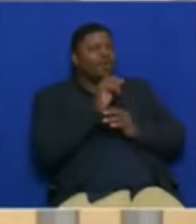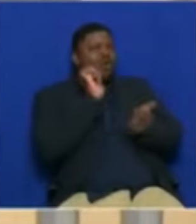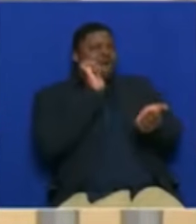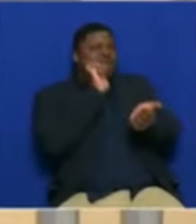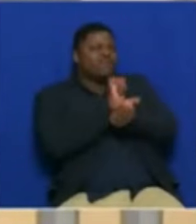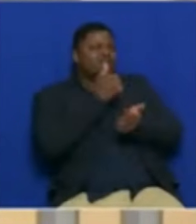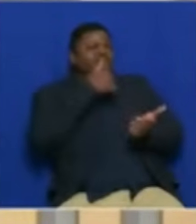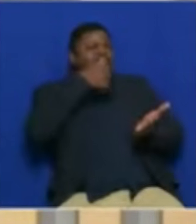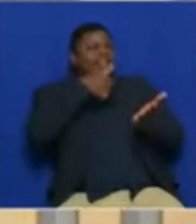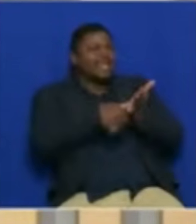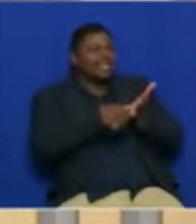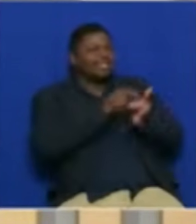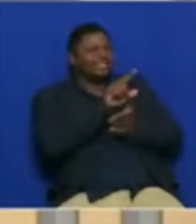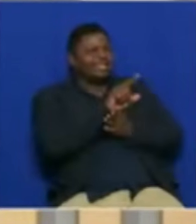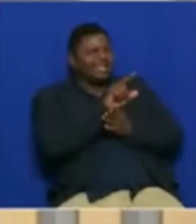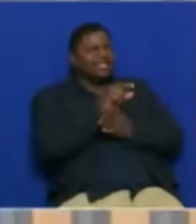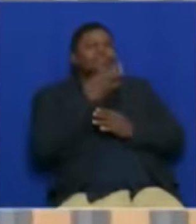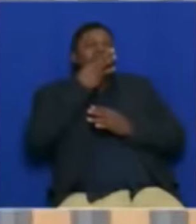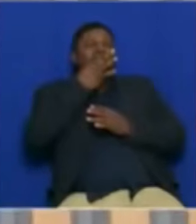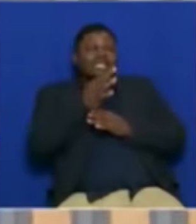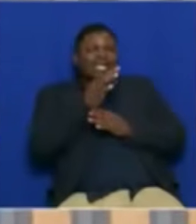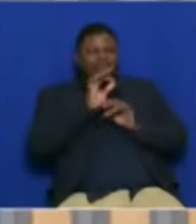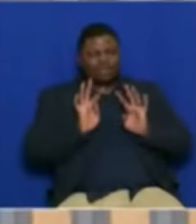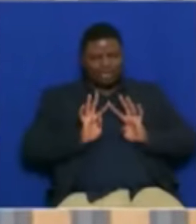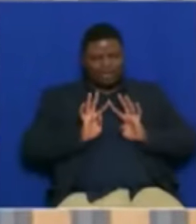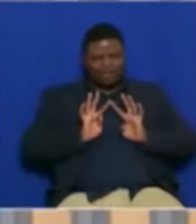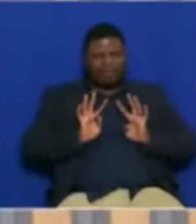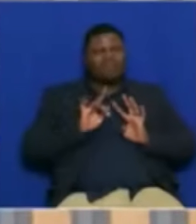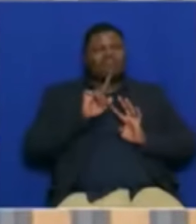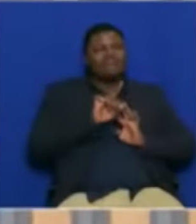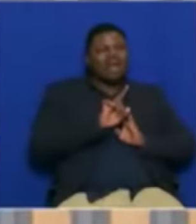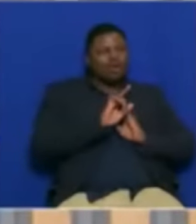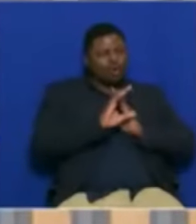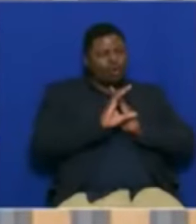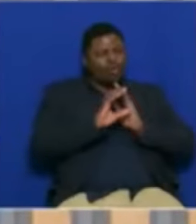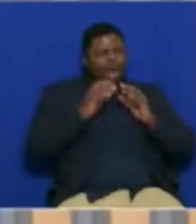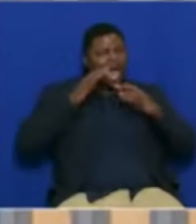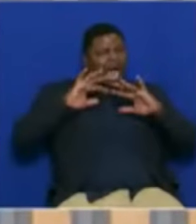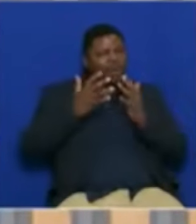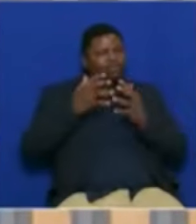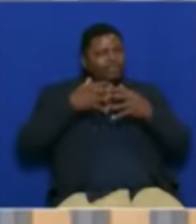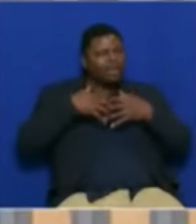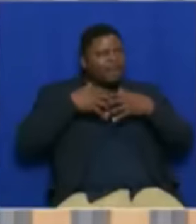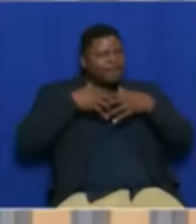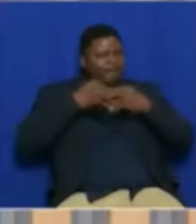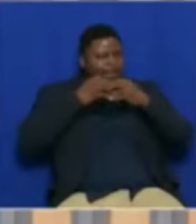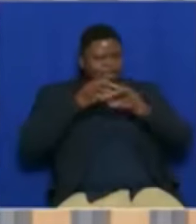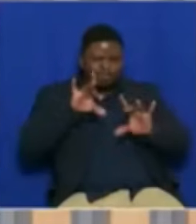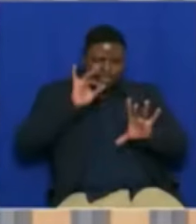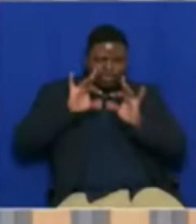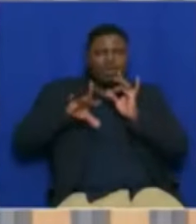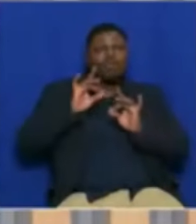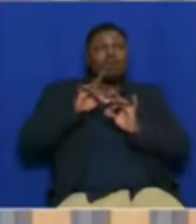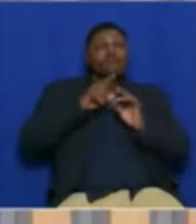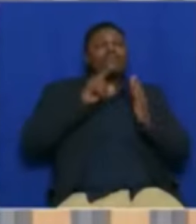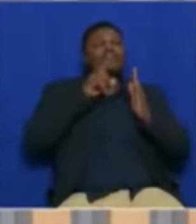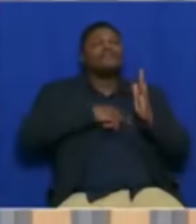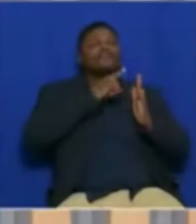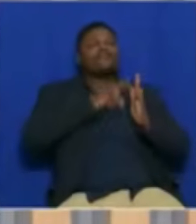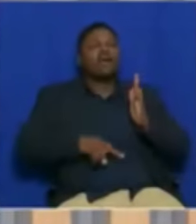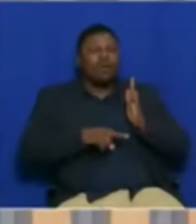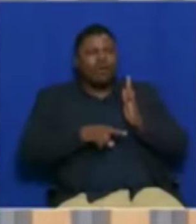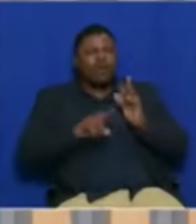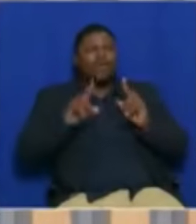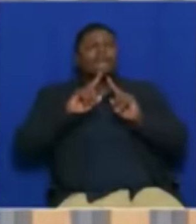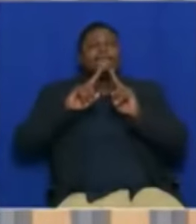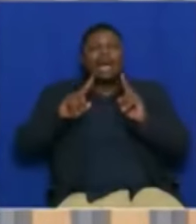constitution of the panel. IDEC inserted itself in the panel process, and IDEC said, why